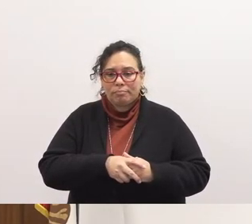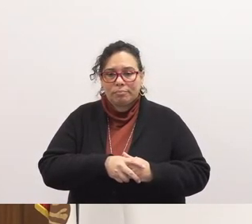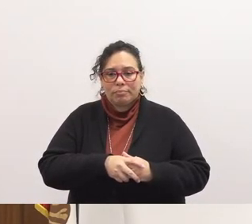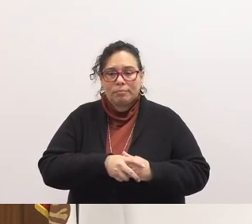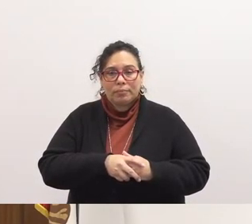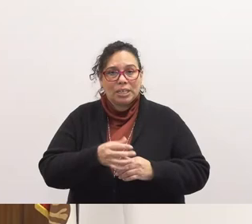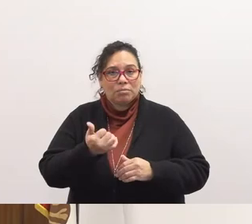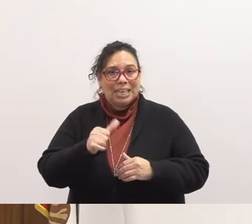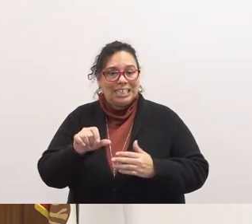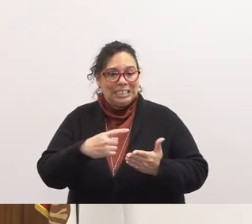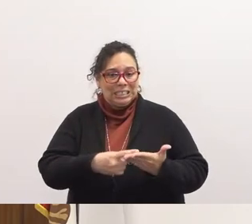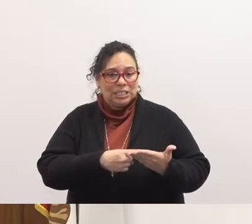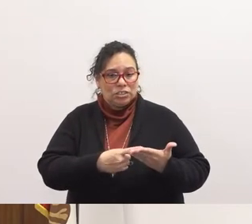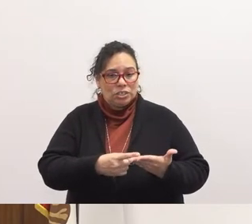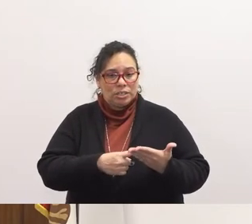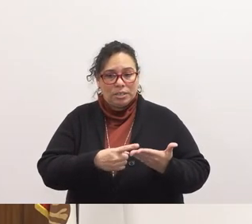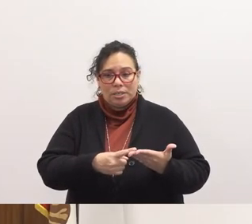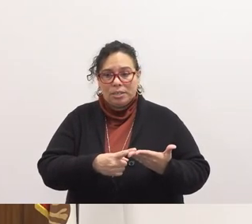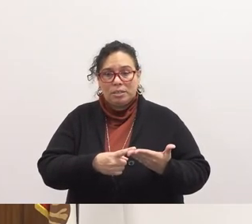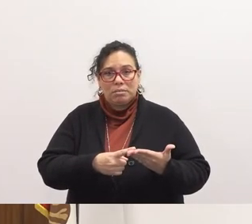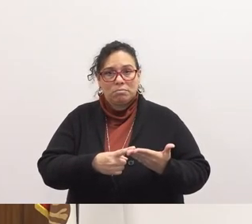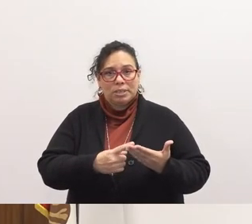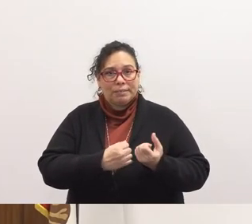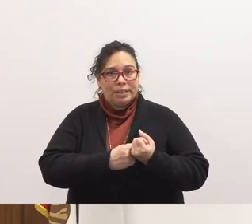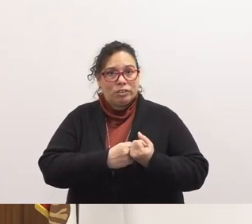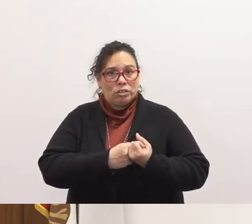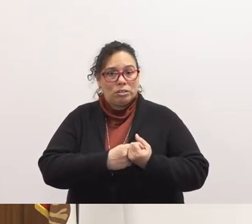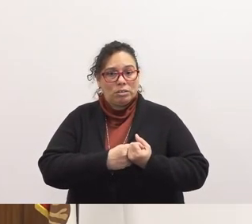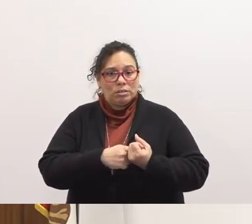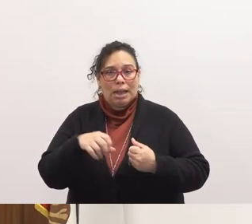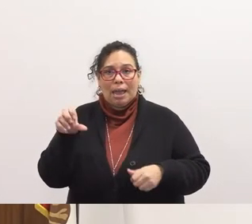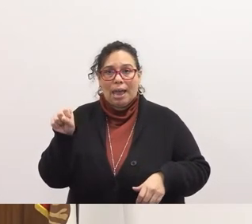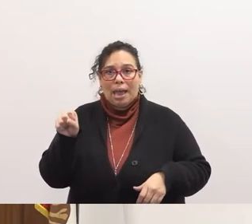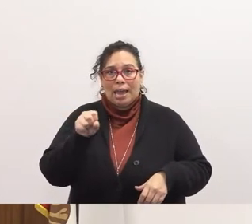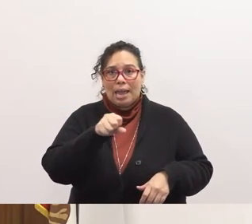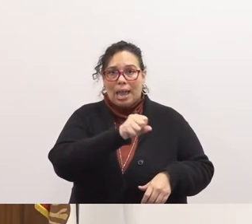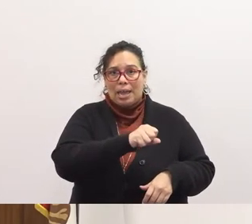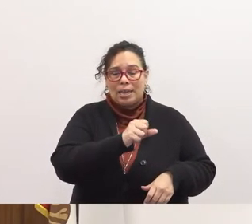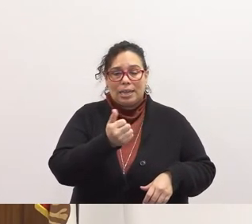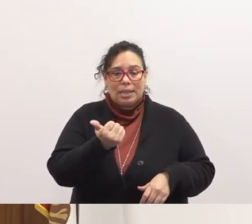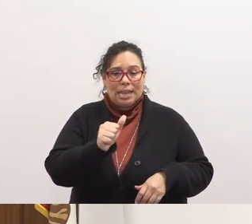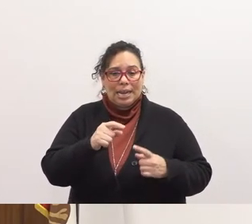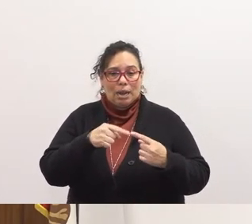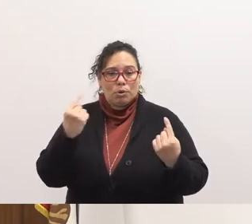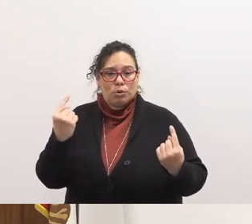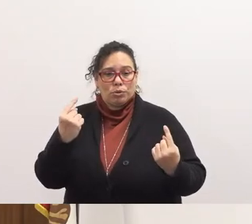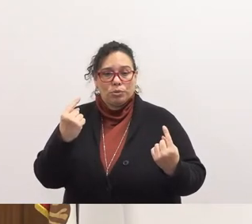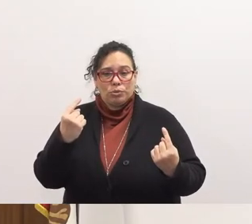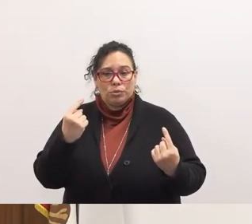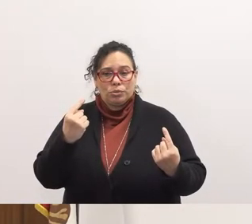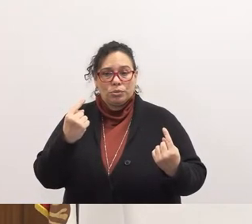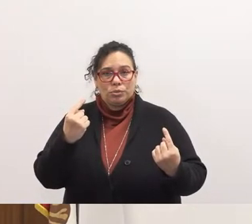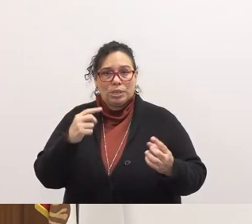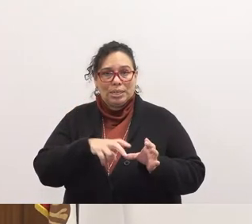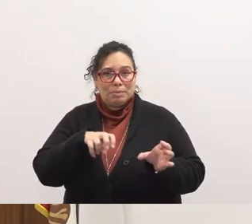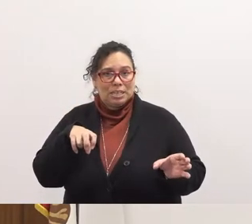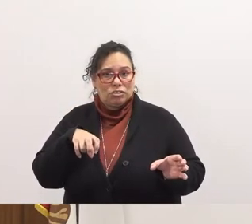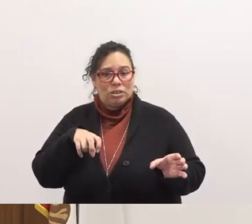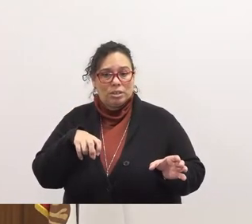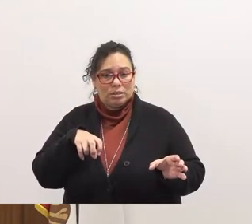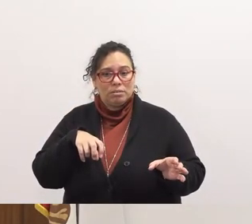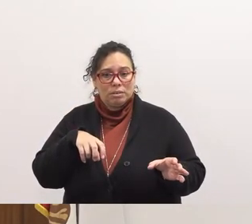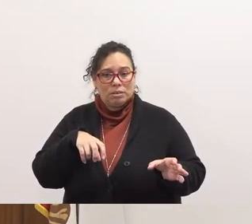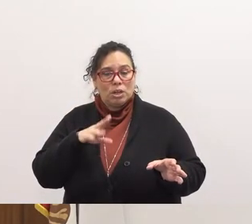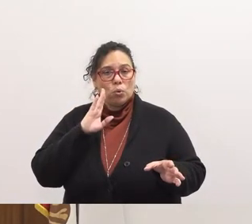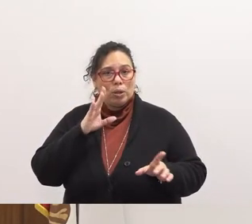Any discussion? All in favor? Aye. Aye. Any opposed? Any abstentions? We